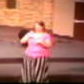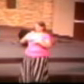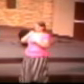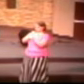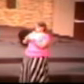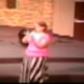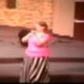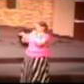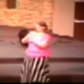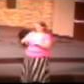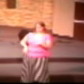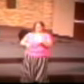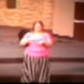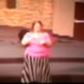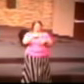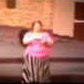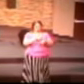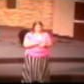Jesus Christ.